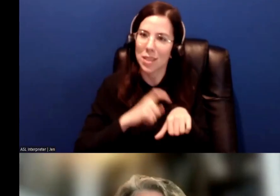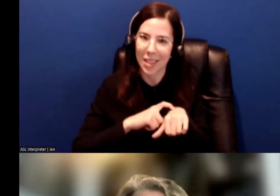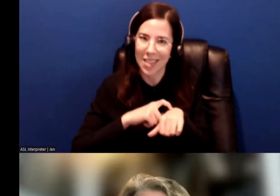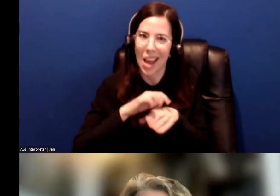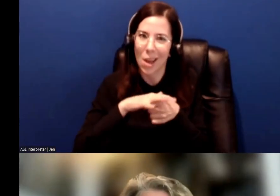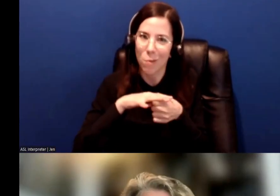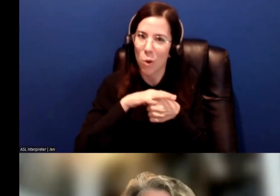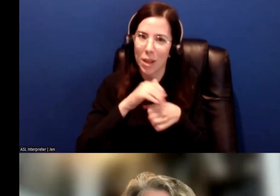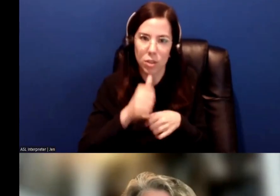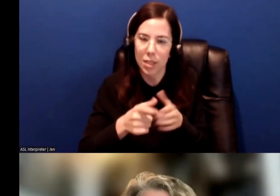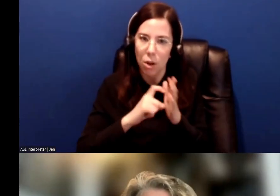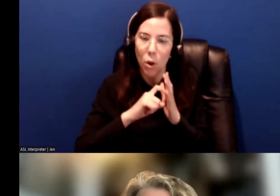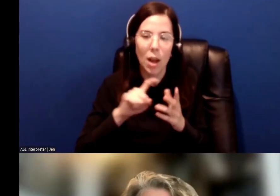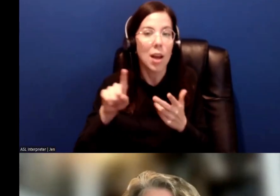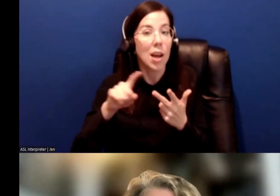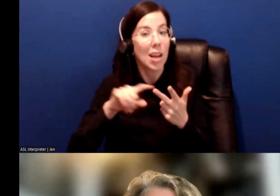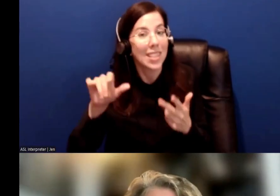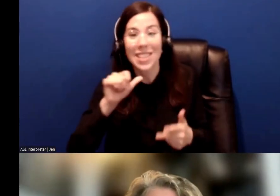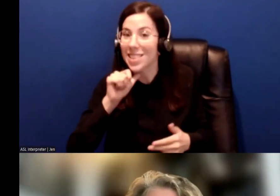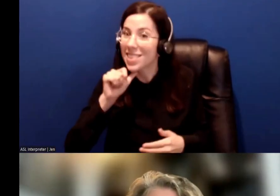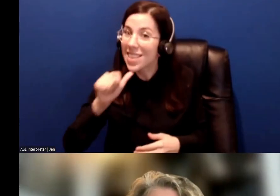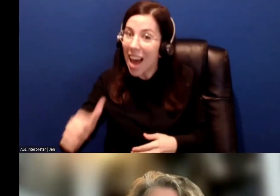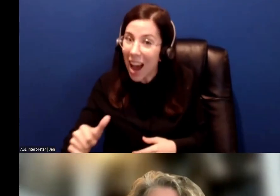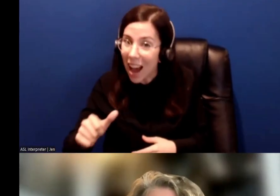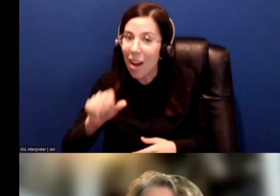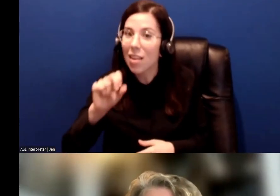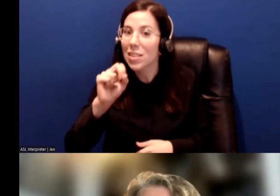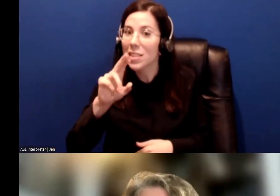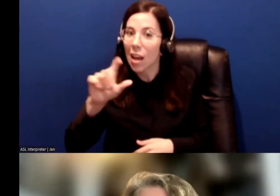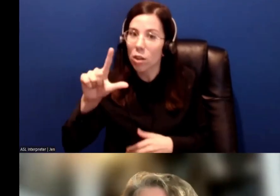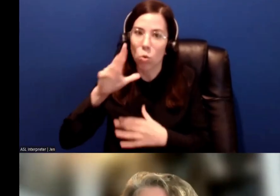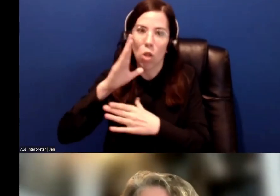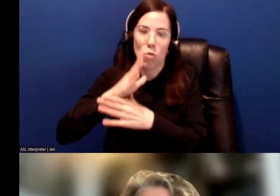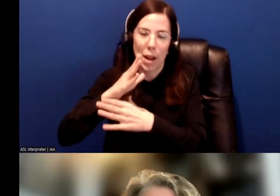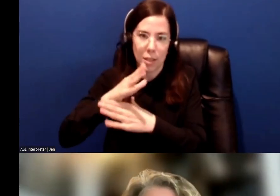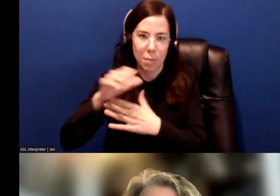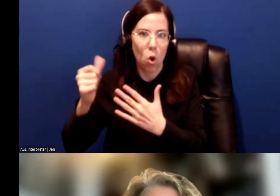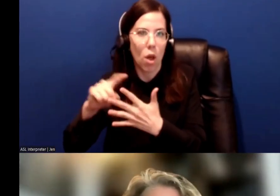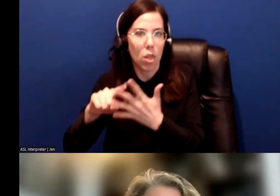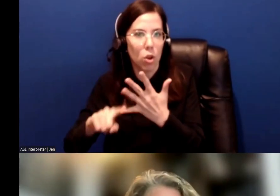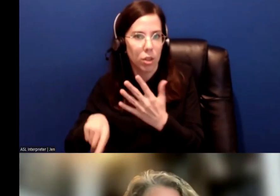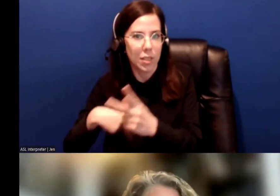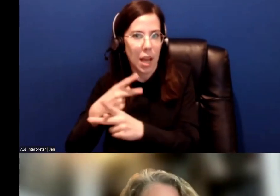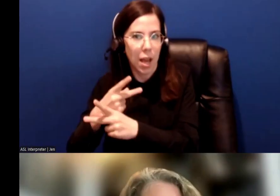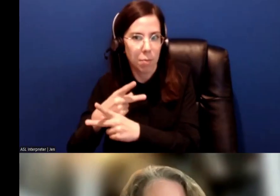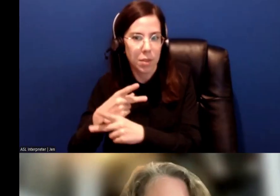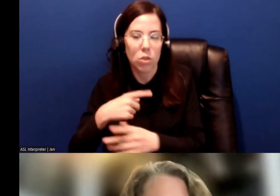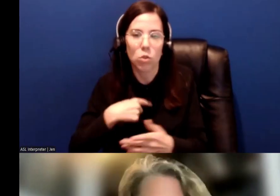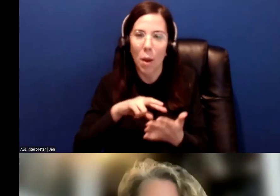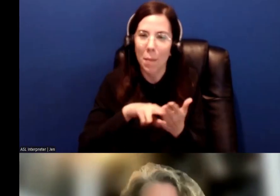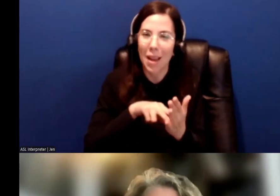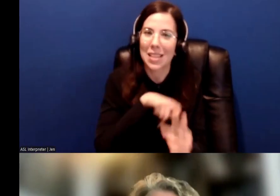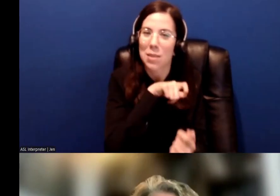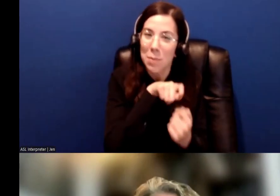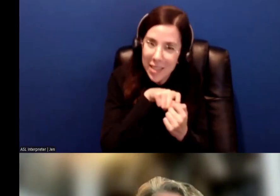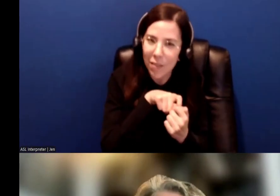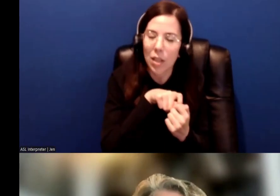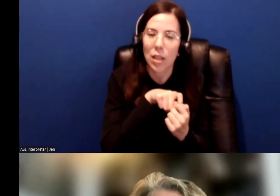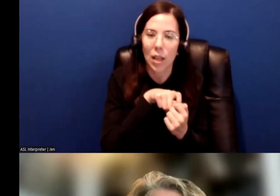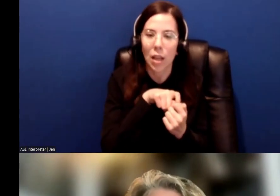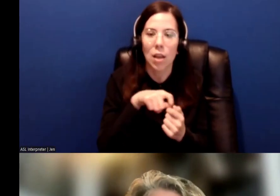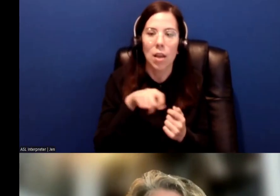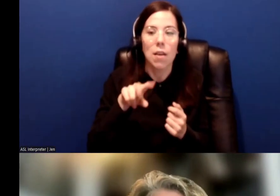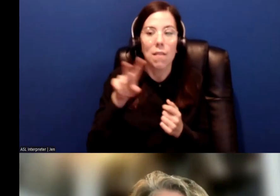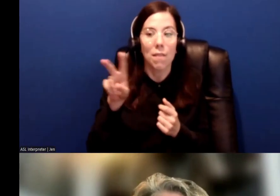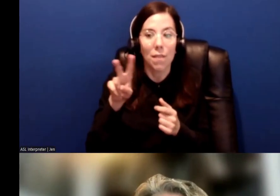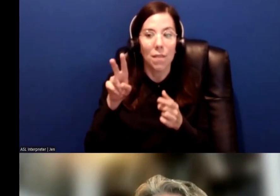doesn't cover sexual harassment or any other non-covered offenses. So We're talking only in terms of the provision of victims counsel